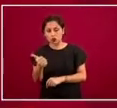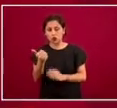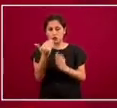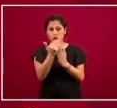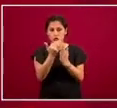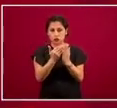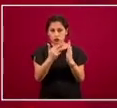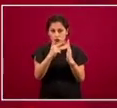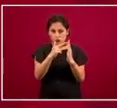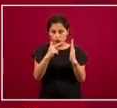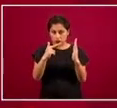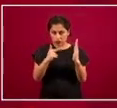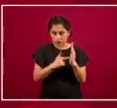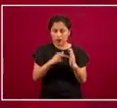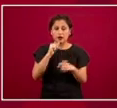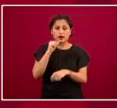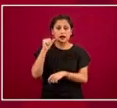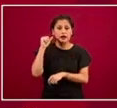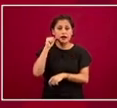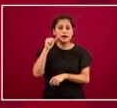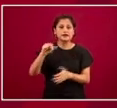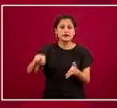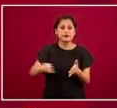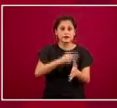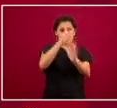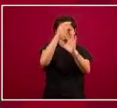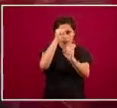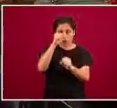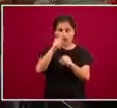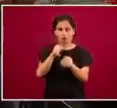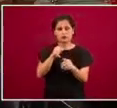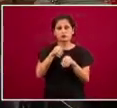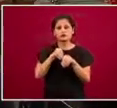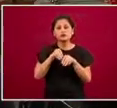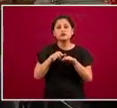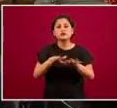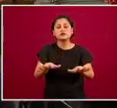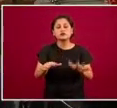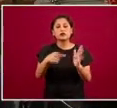we decided to restart this project.